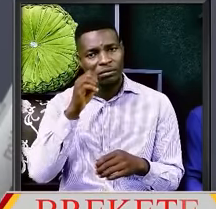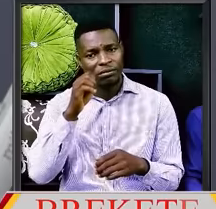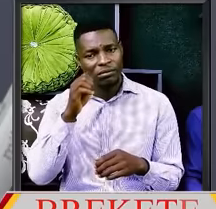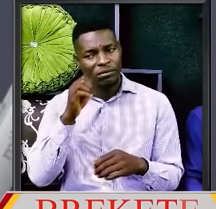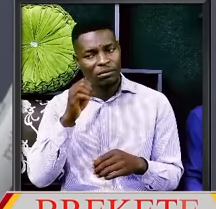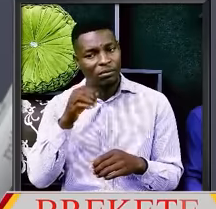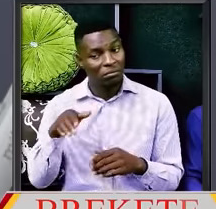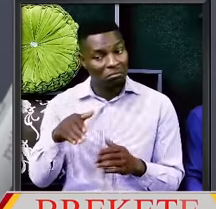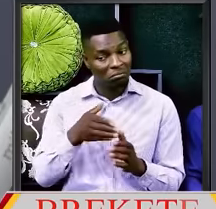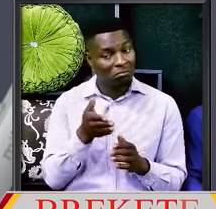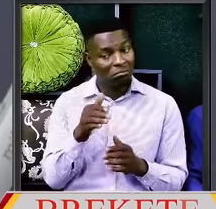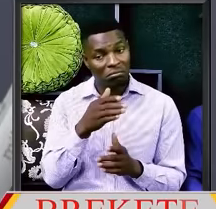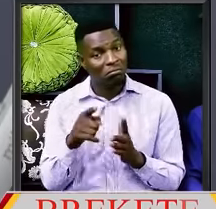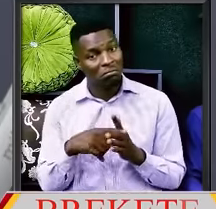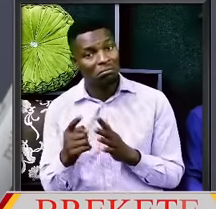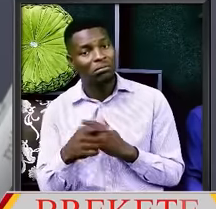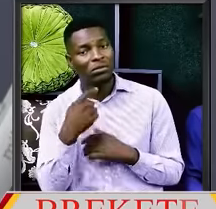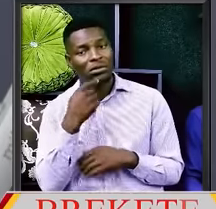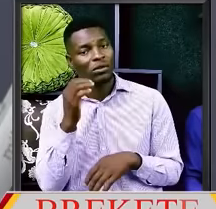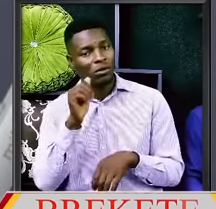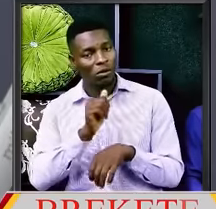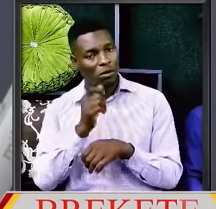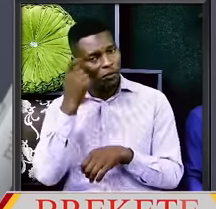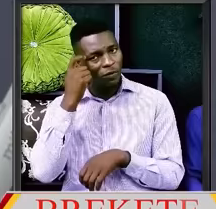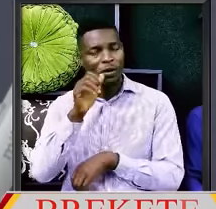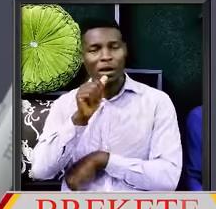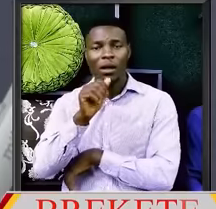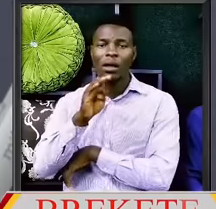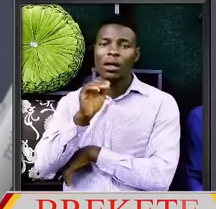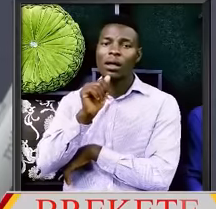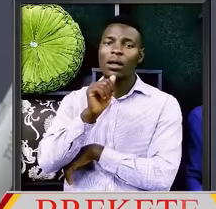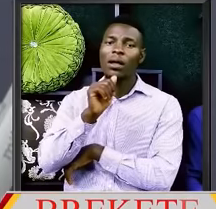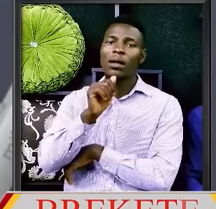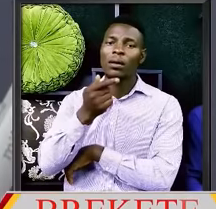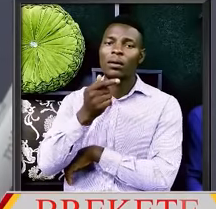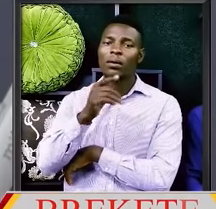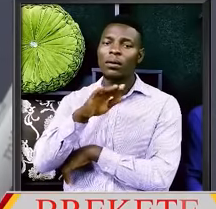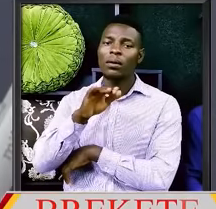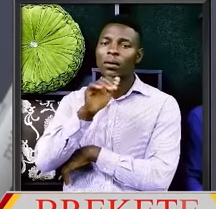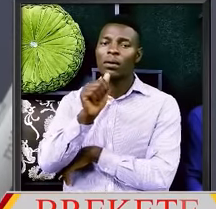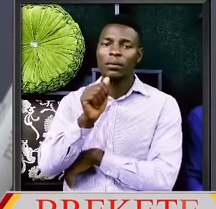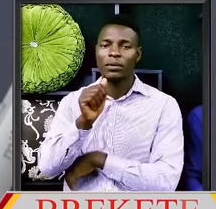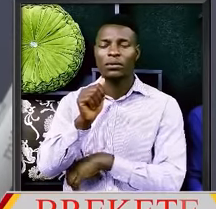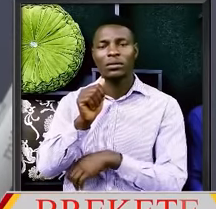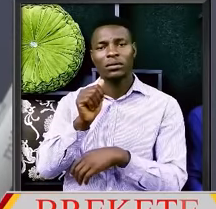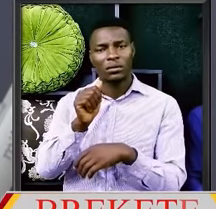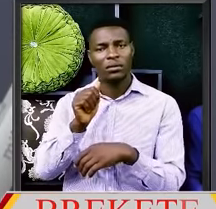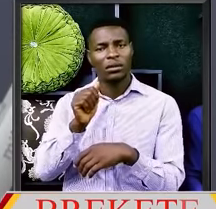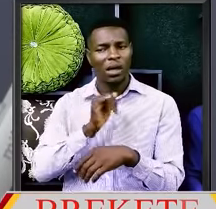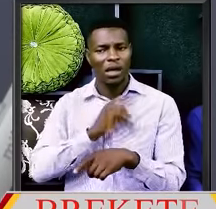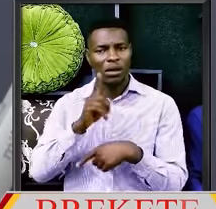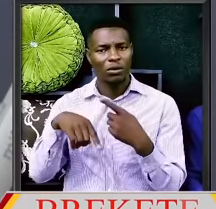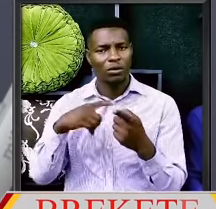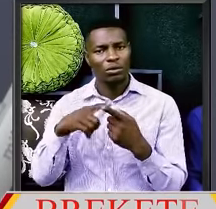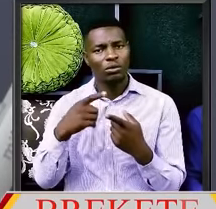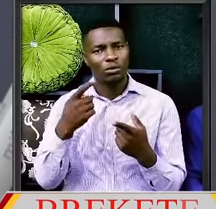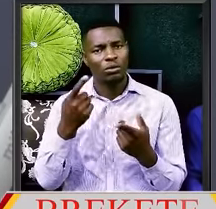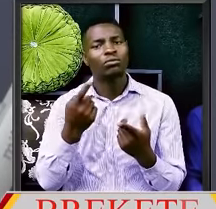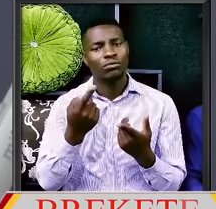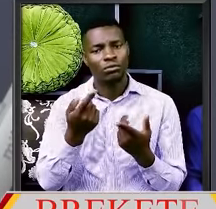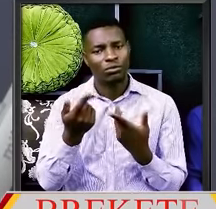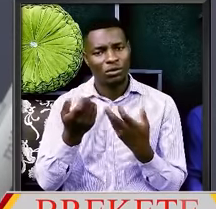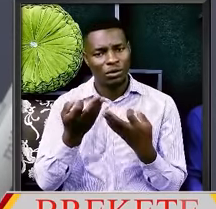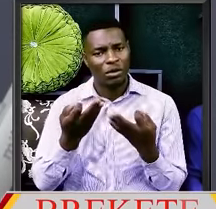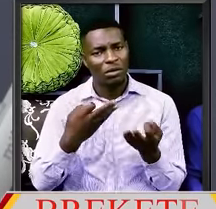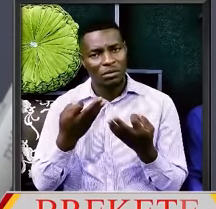I went to Abaji for Gogolada side. And DPO called it to explain to him, and he didn't respond